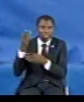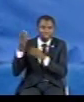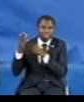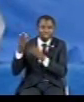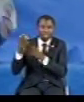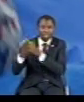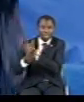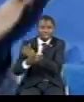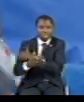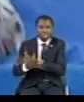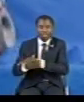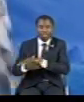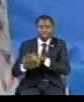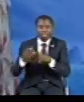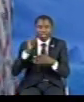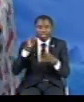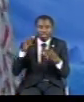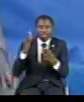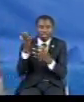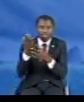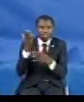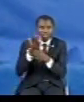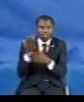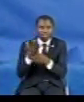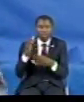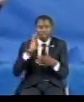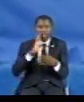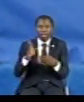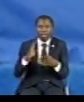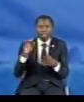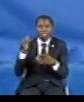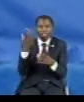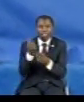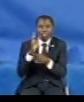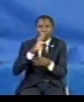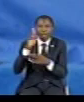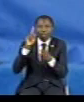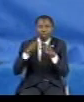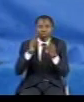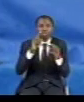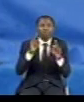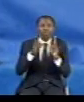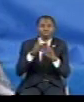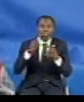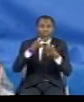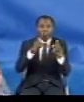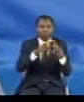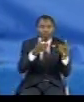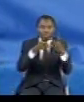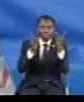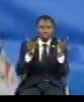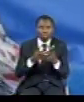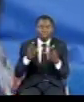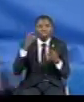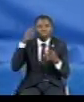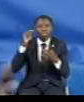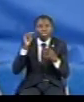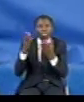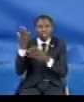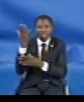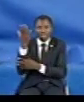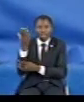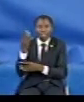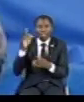her. They have taken her to so many areas to see that this hand she healed, but the hand was